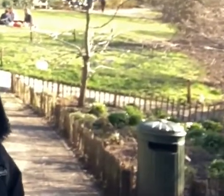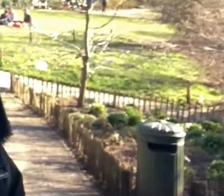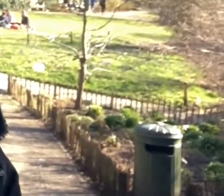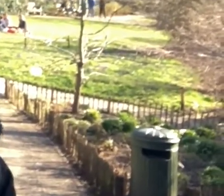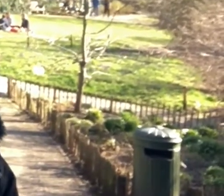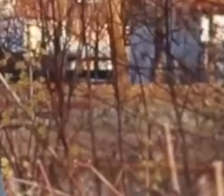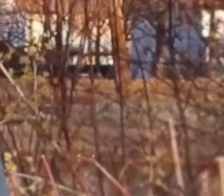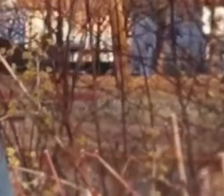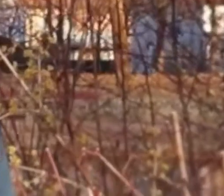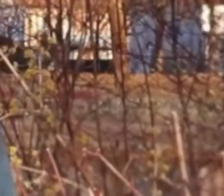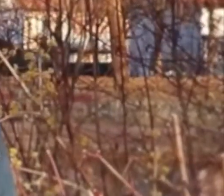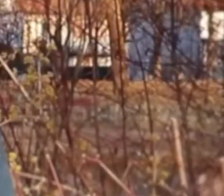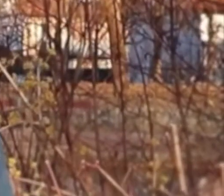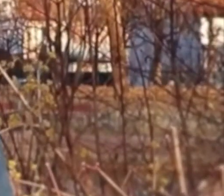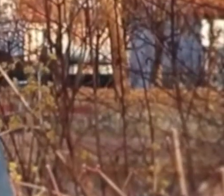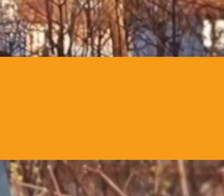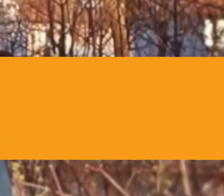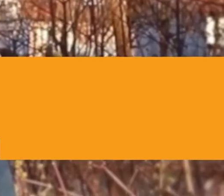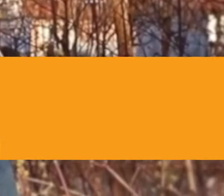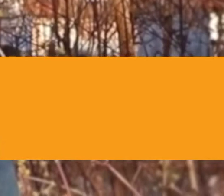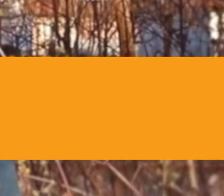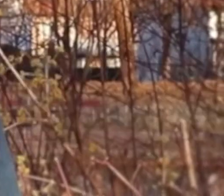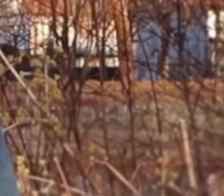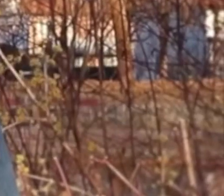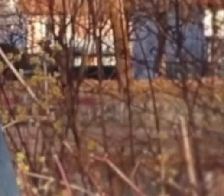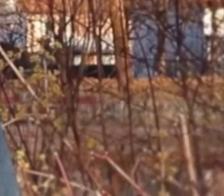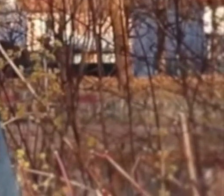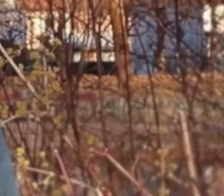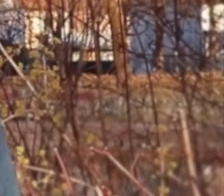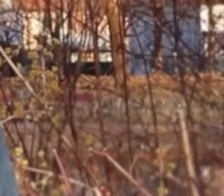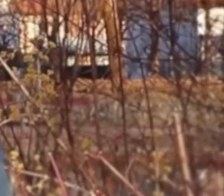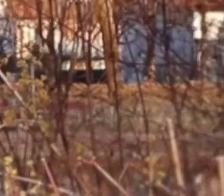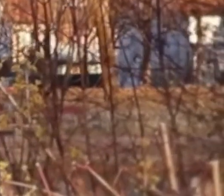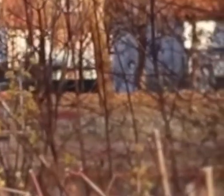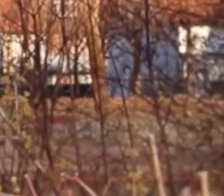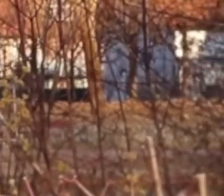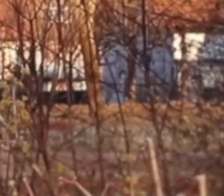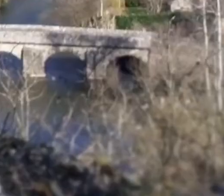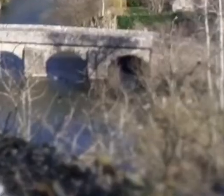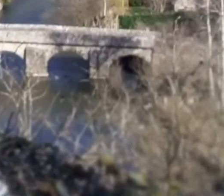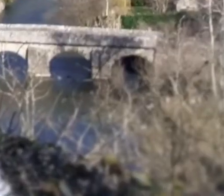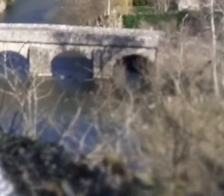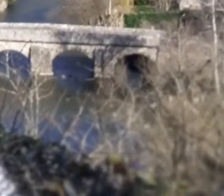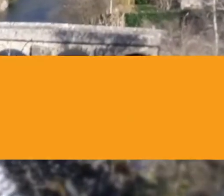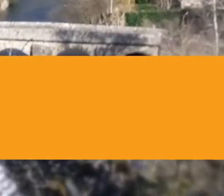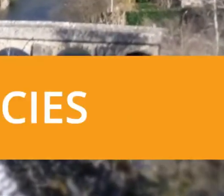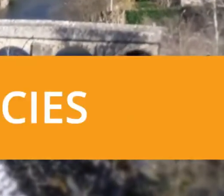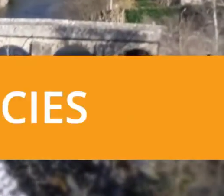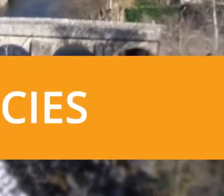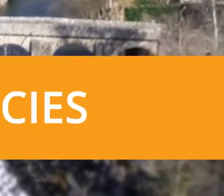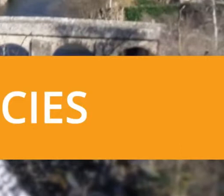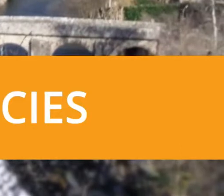the Brexit hurdles they face. Our scientists and engineers are world class, and we want to see them collaborating with our European friends. Campaigning for